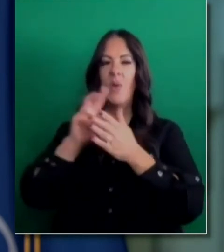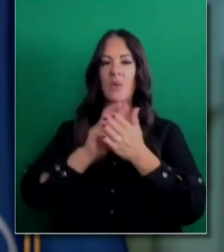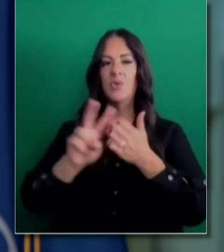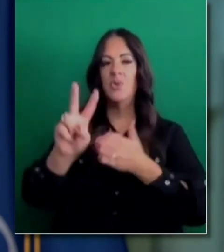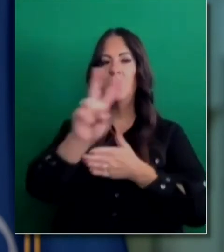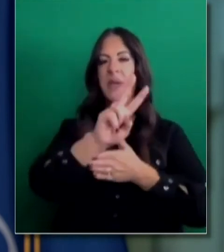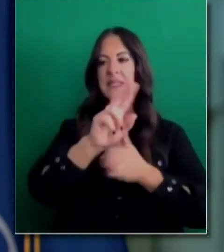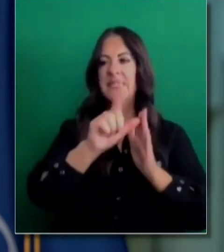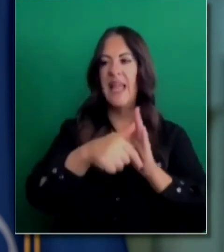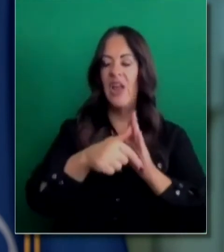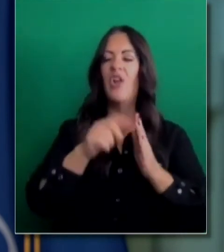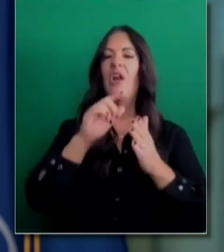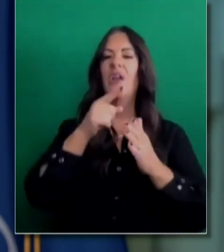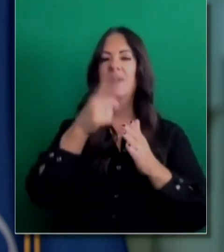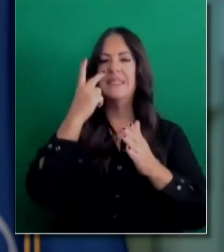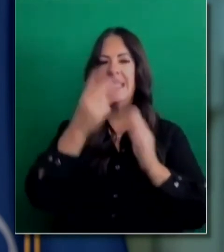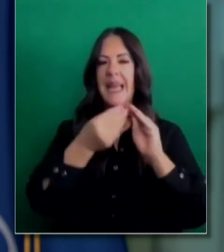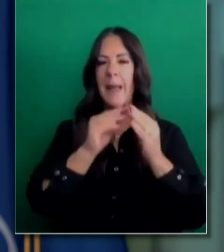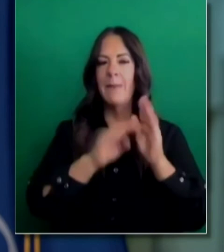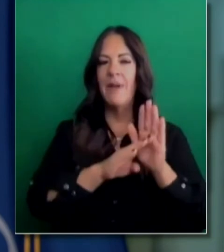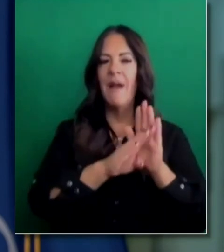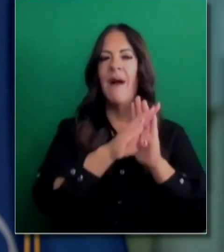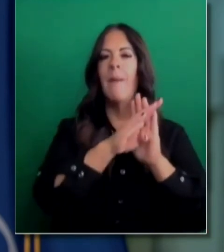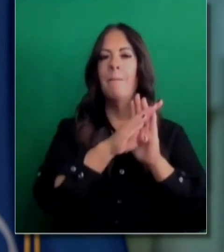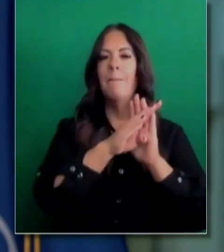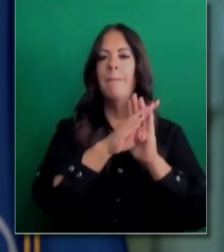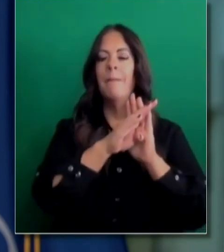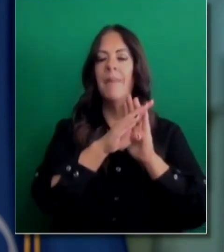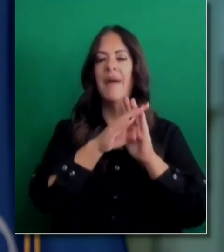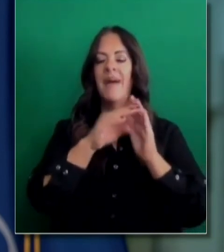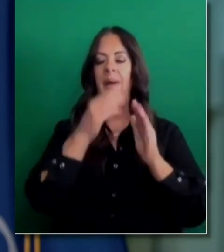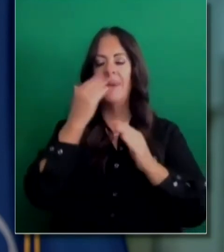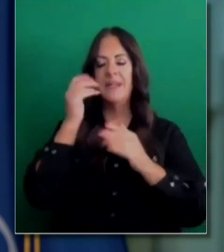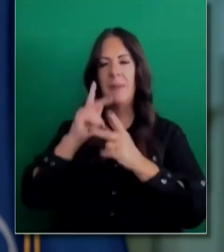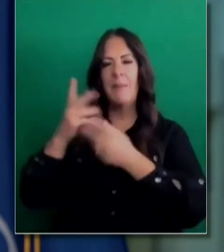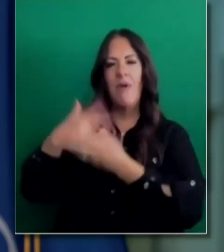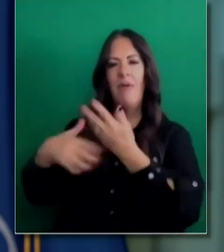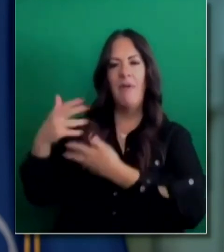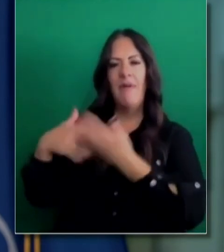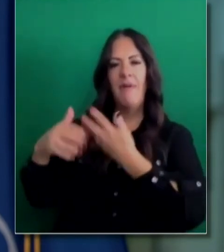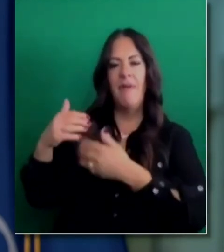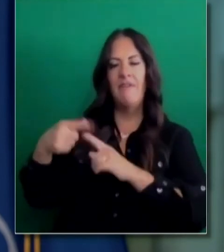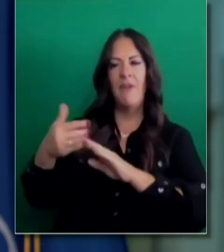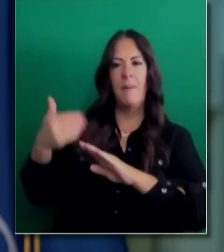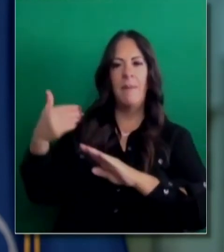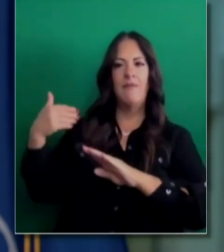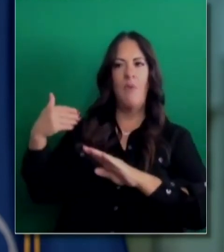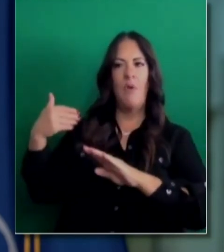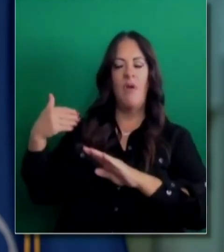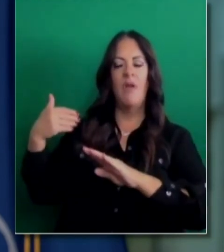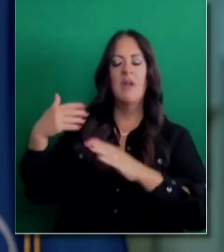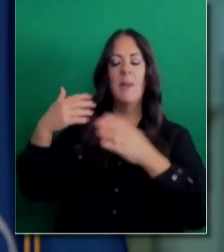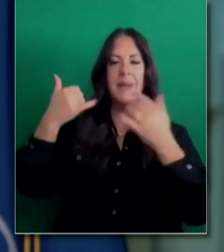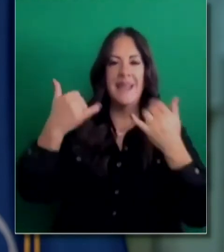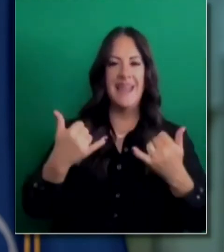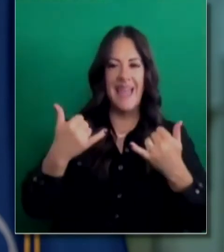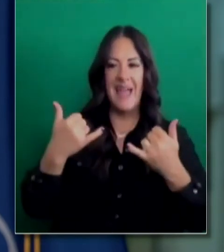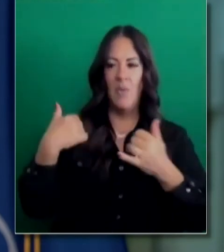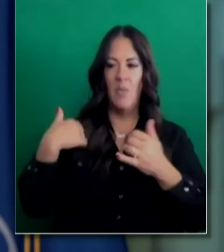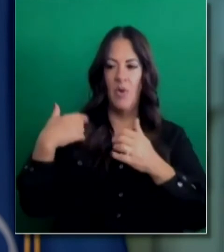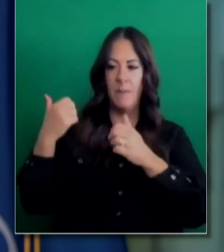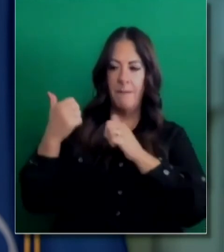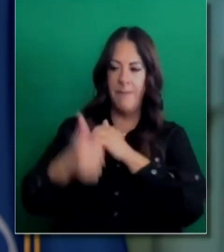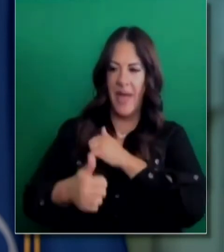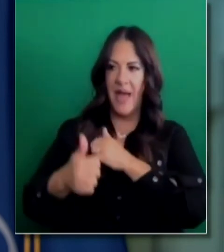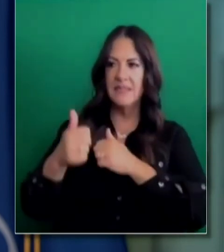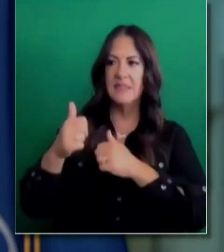of that signs. You've got obviously New Year's. Where are you? What's your sense of, when should we really start